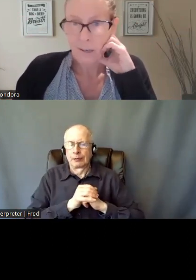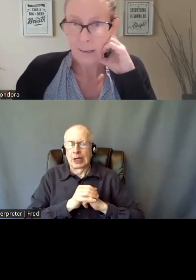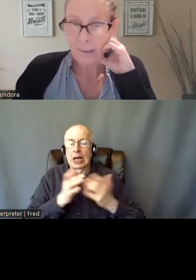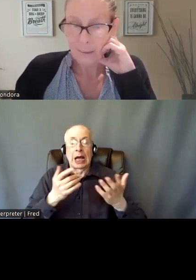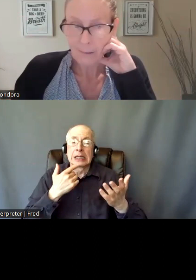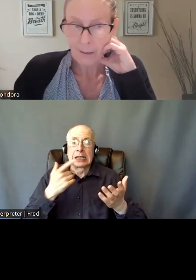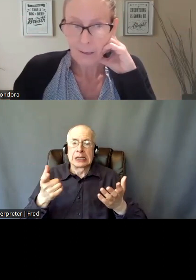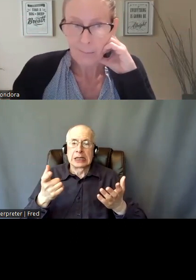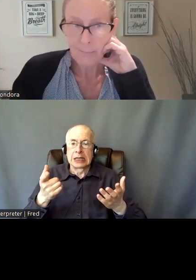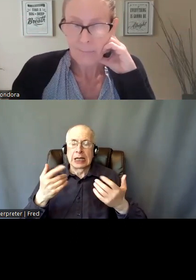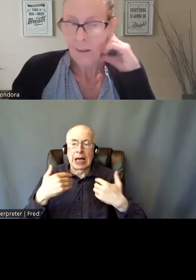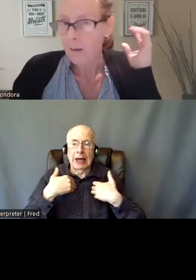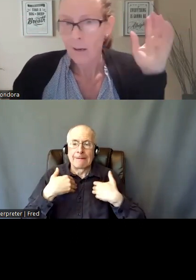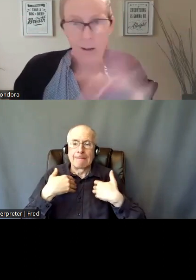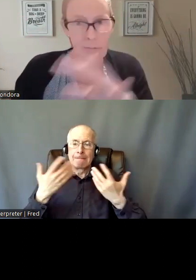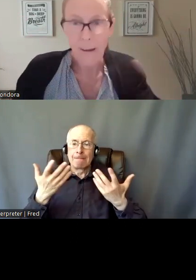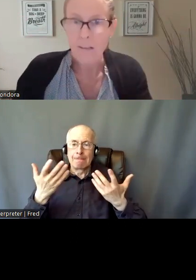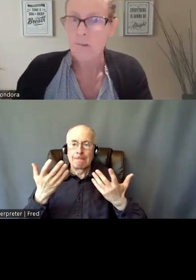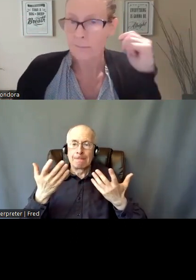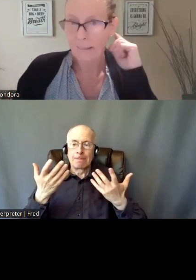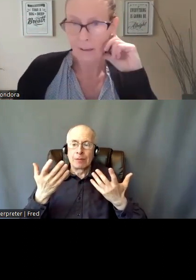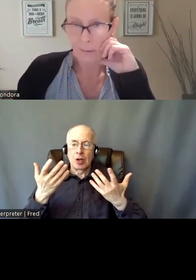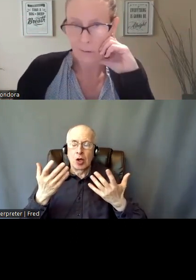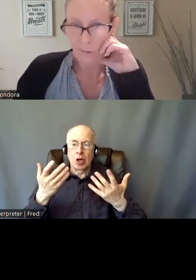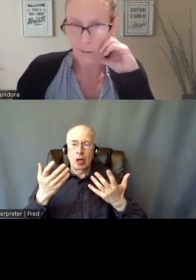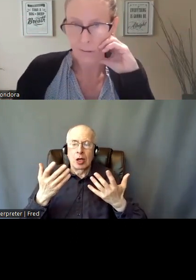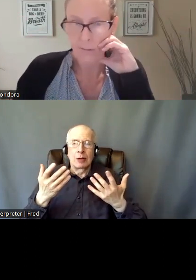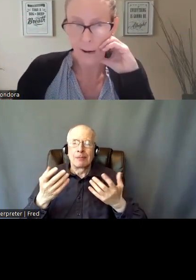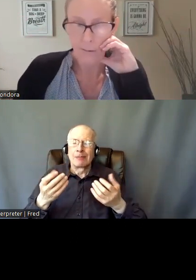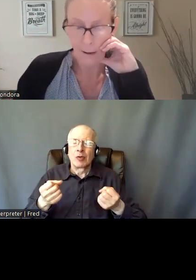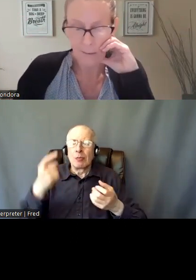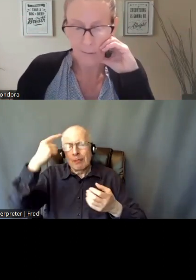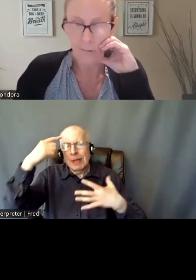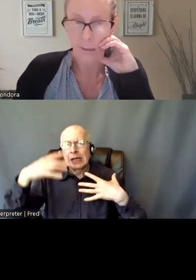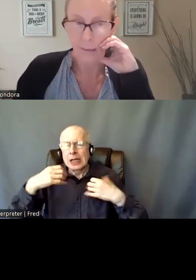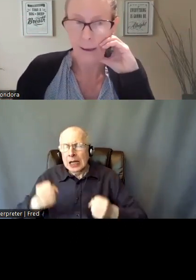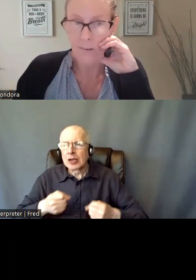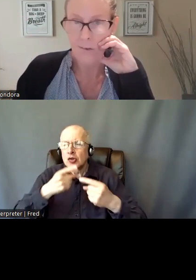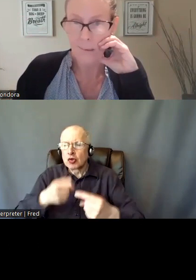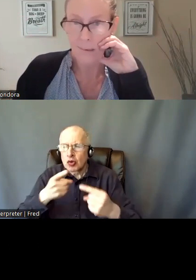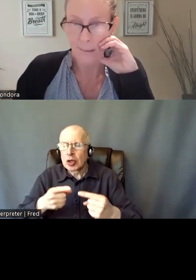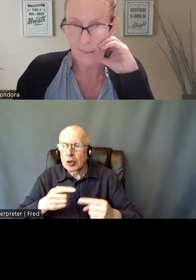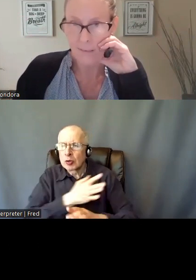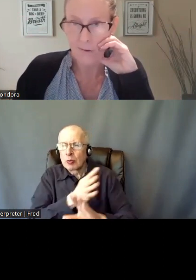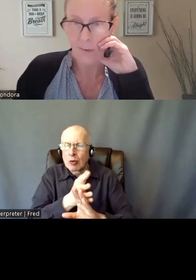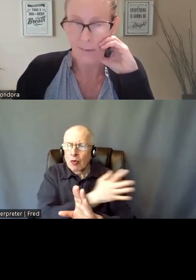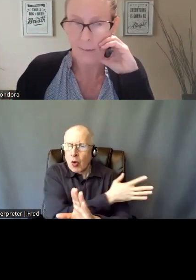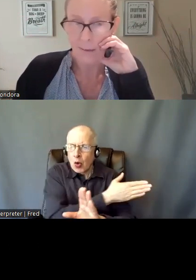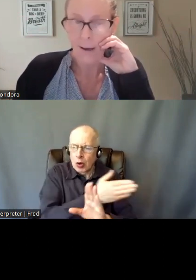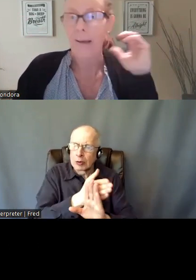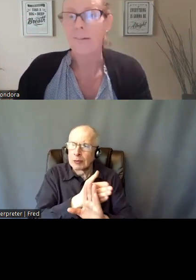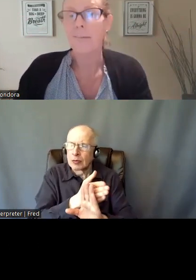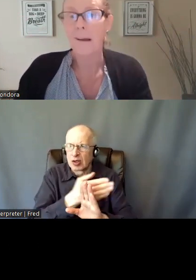you, she had had a range of mental health struggles throughout high school. And as she made this